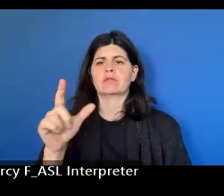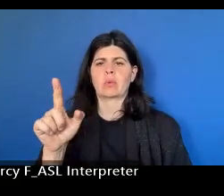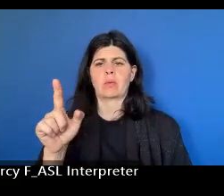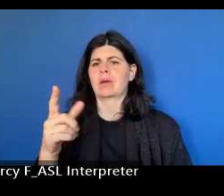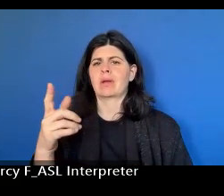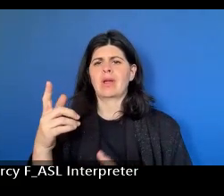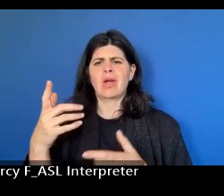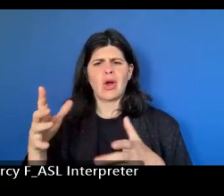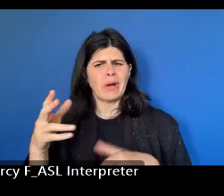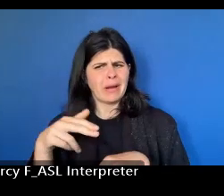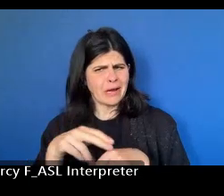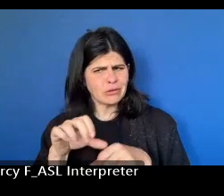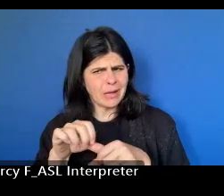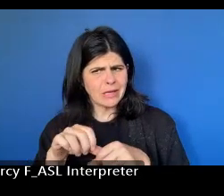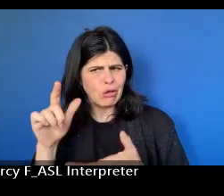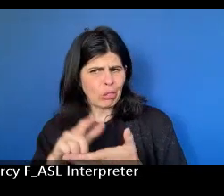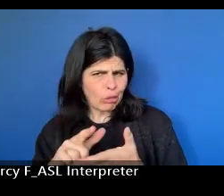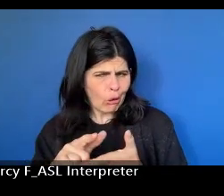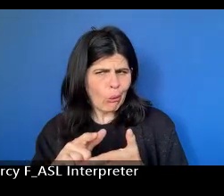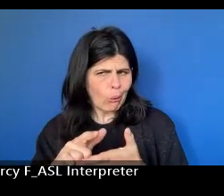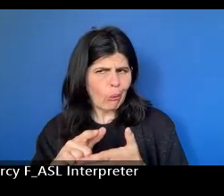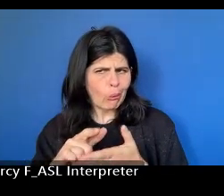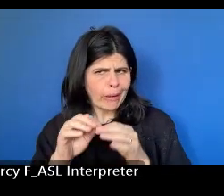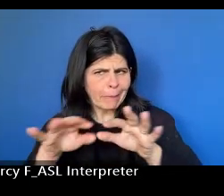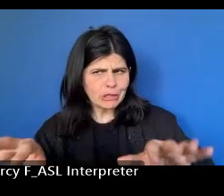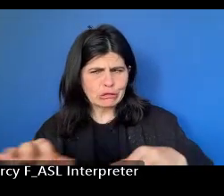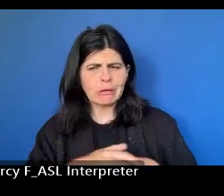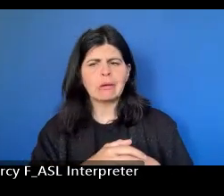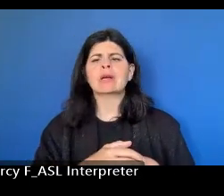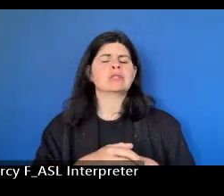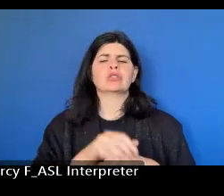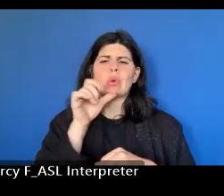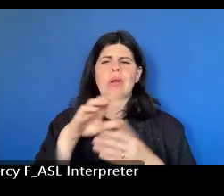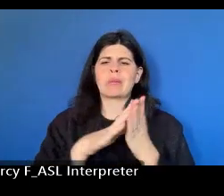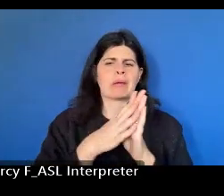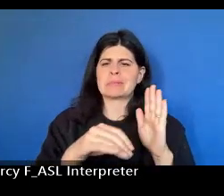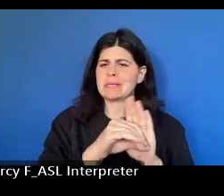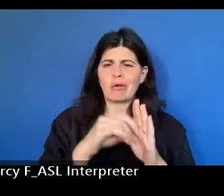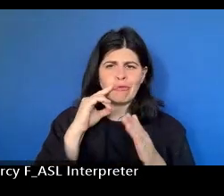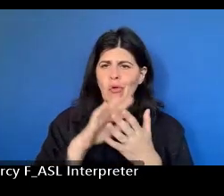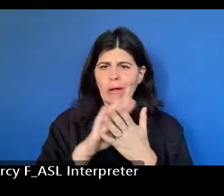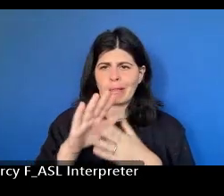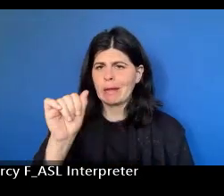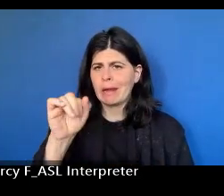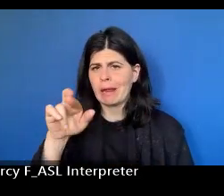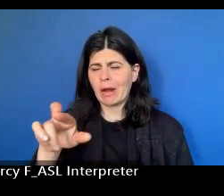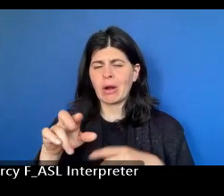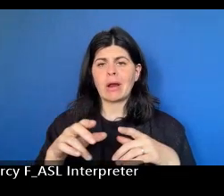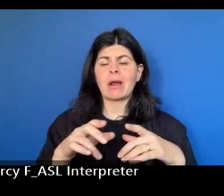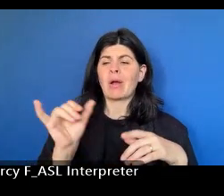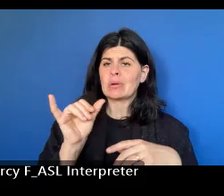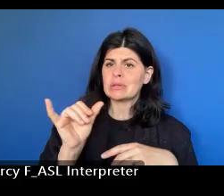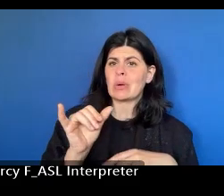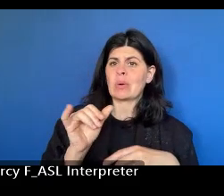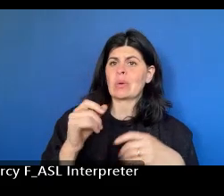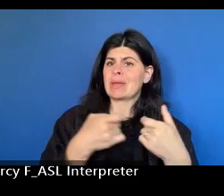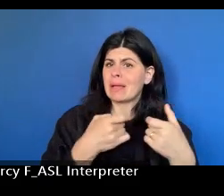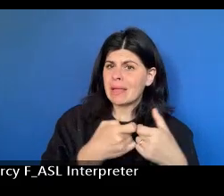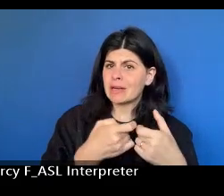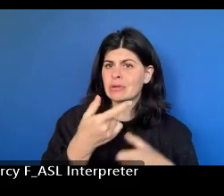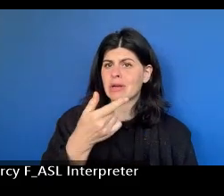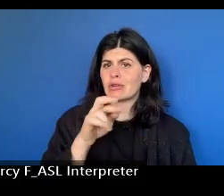it's necessary to go to zero decarbonization to have clean air. Plus, the electric grid in California is overburdened,